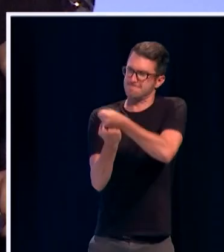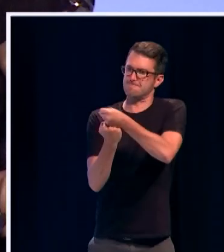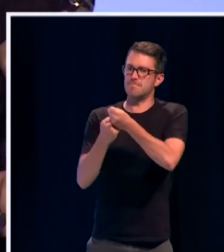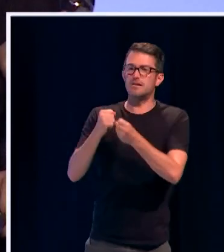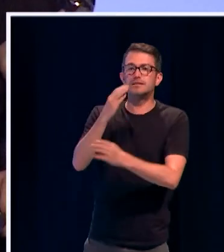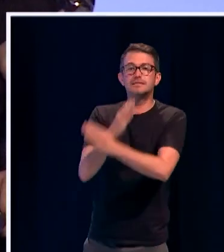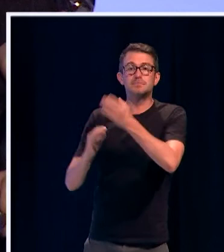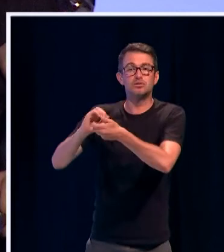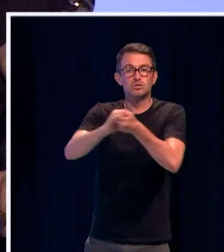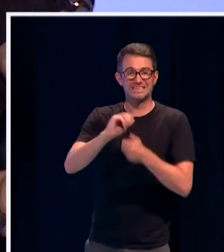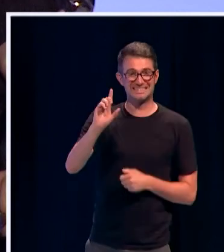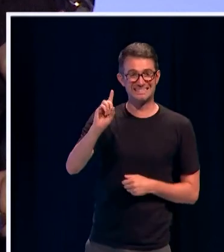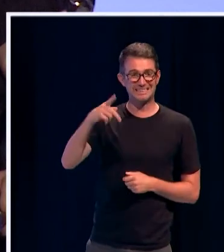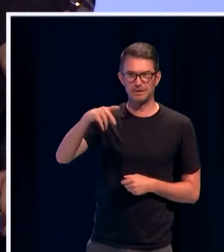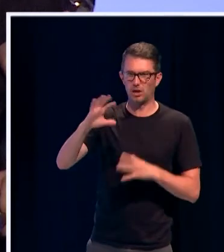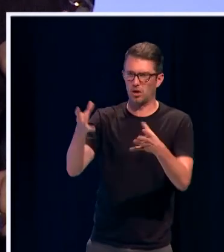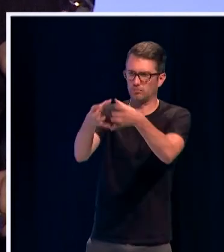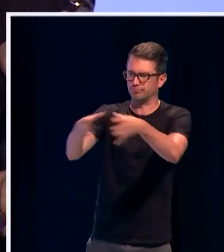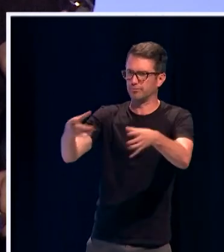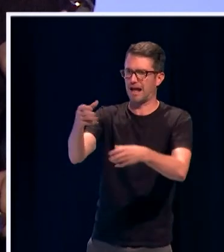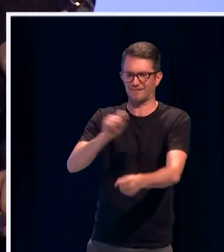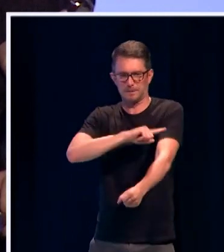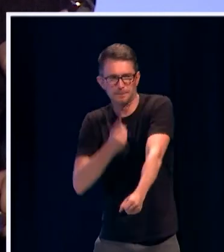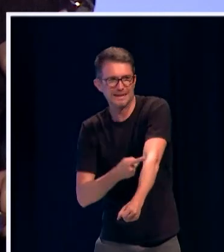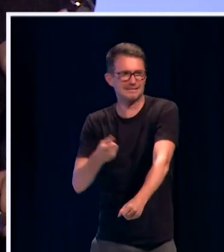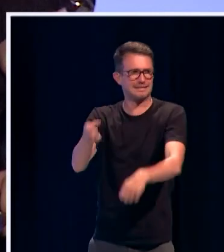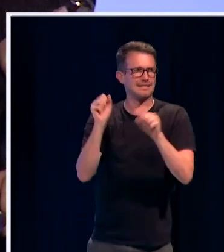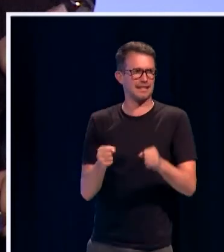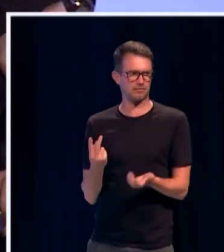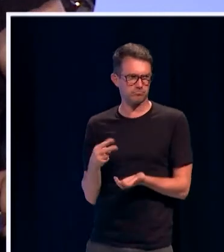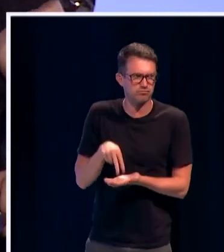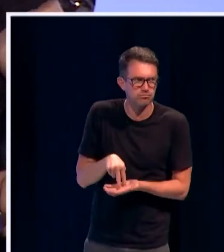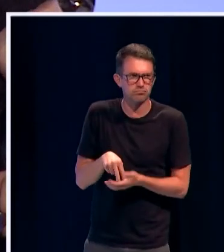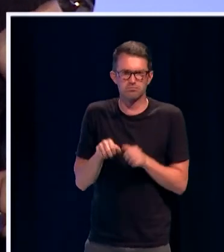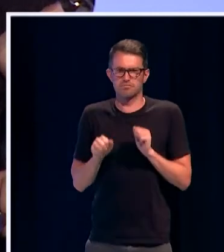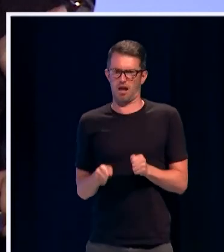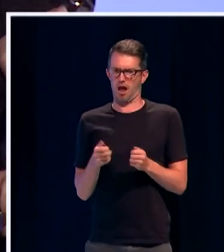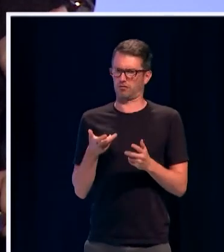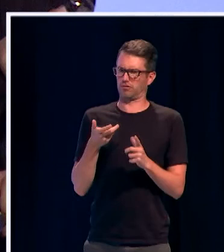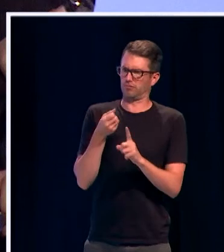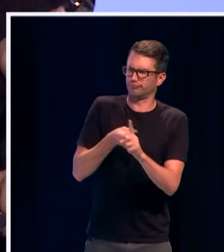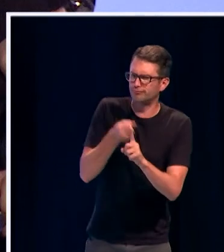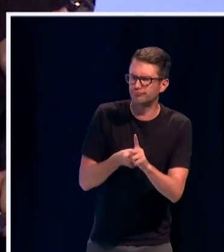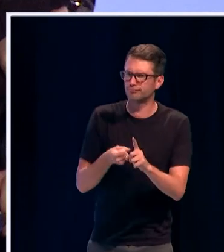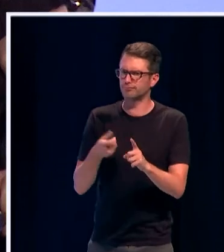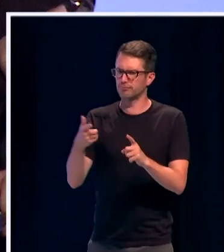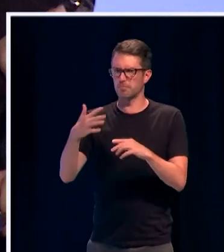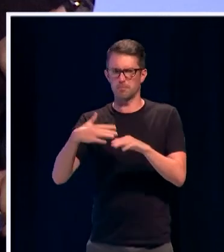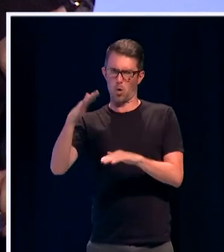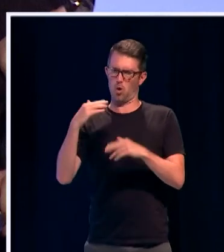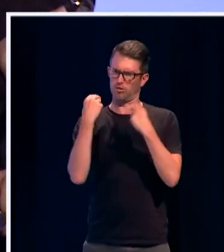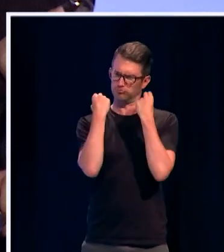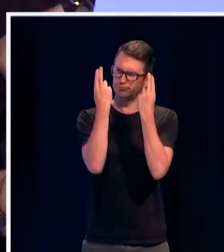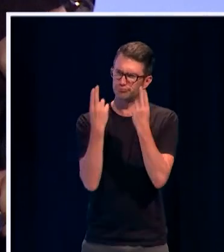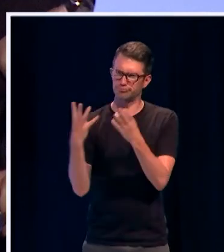them to go further and do lobby work. Also the involvement of persons with disability themselves, a big NGO. So those need